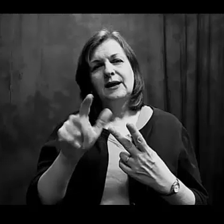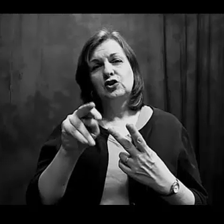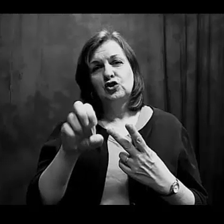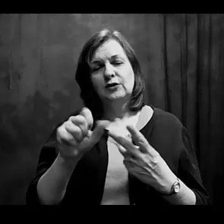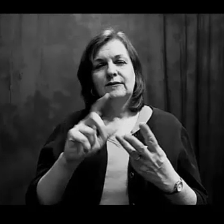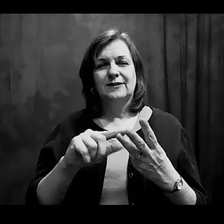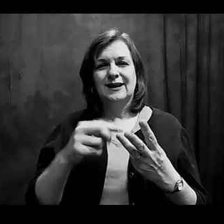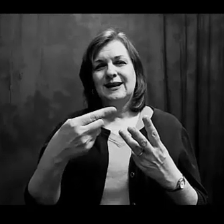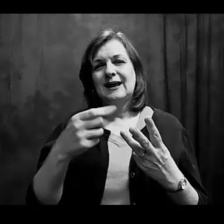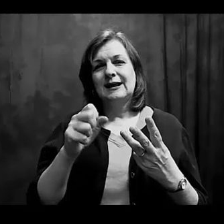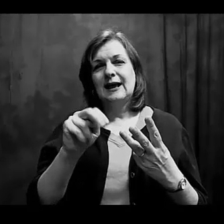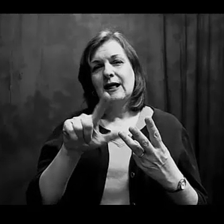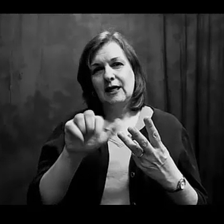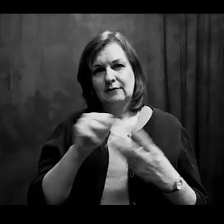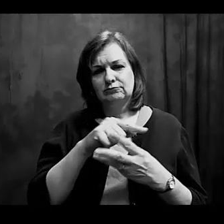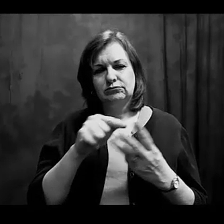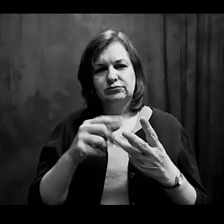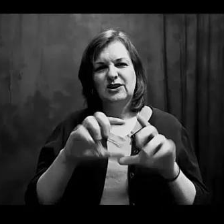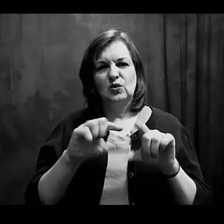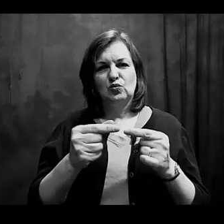of neurons,